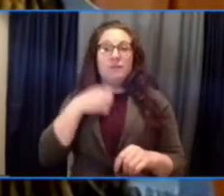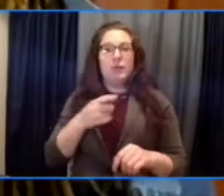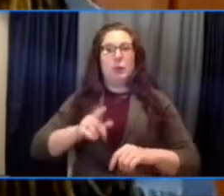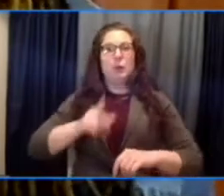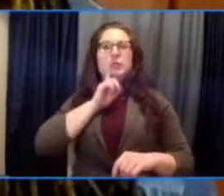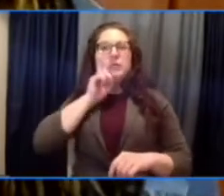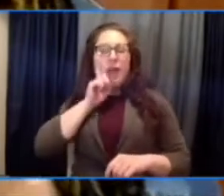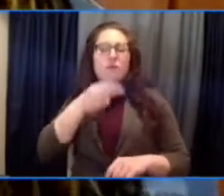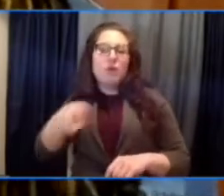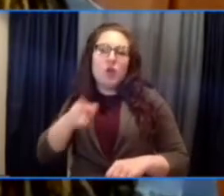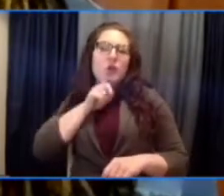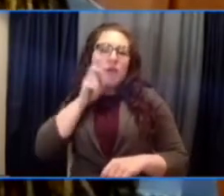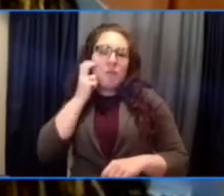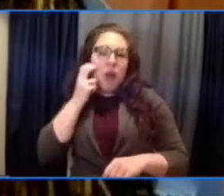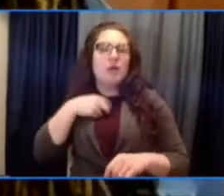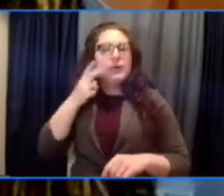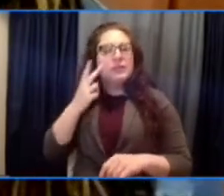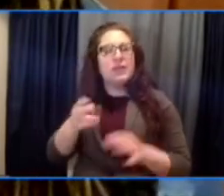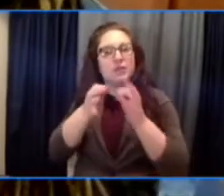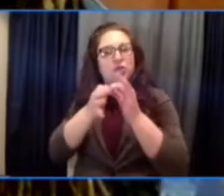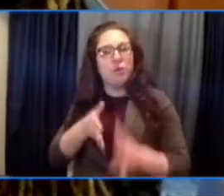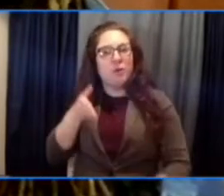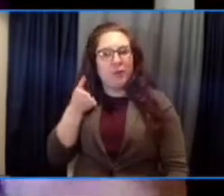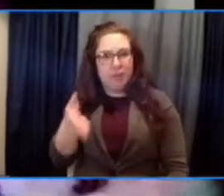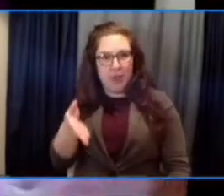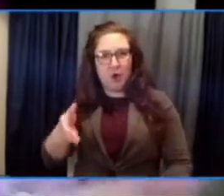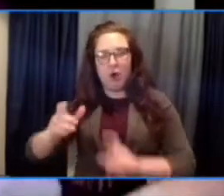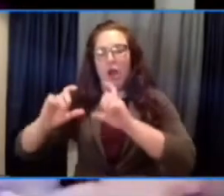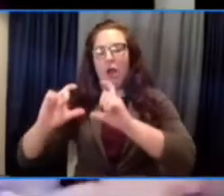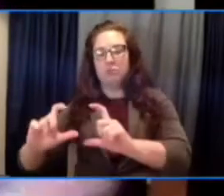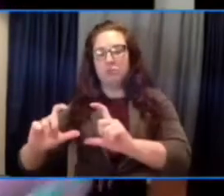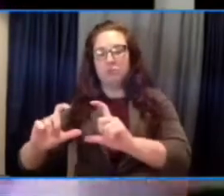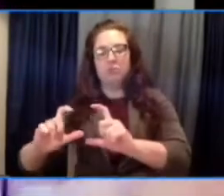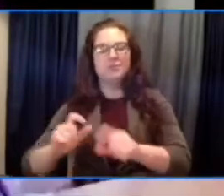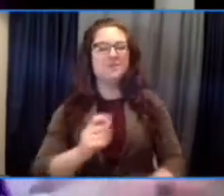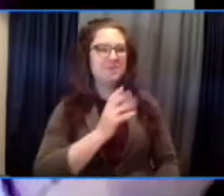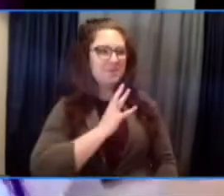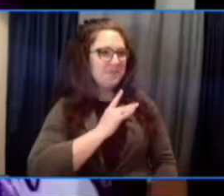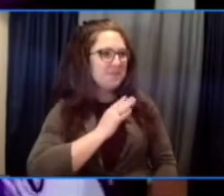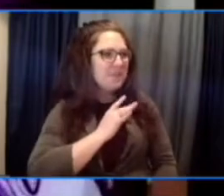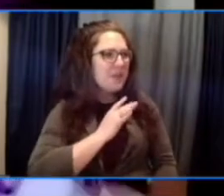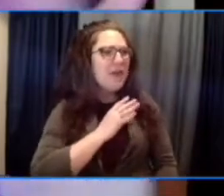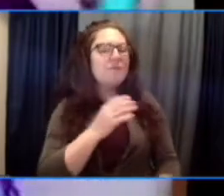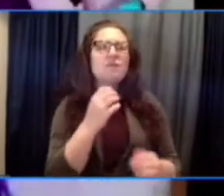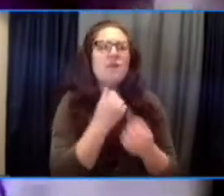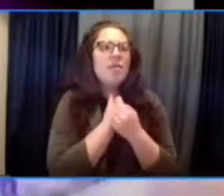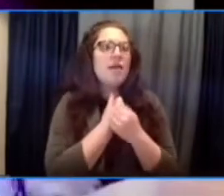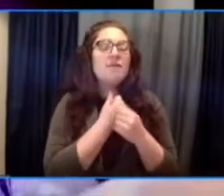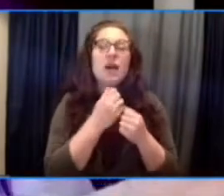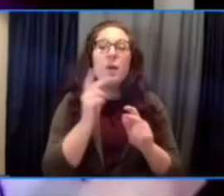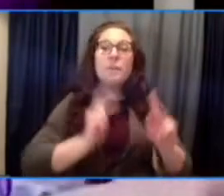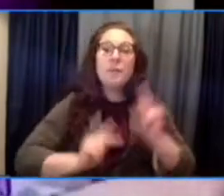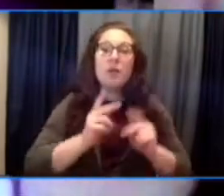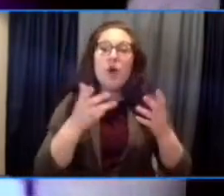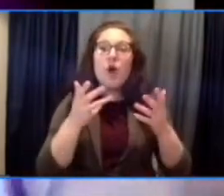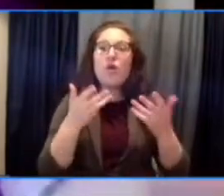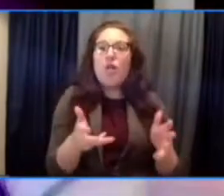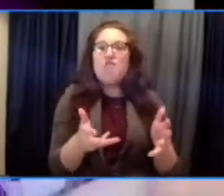make sure that you all can have the access you need. Yeah, I really love, Prentice, how people are already engaging,